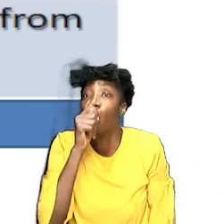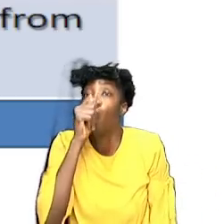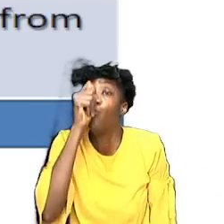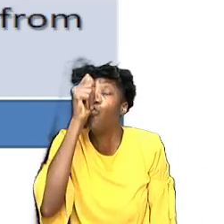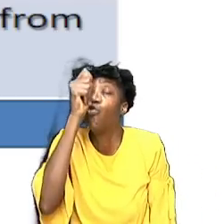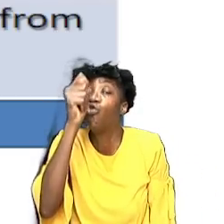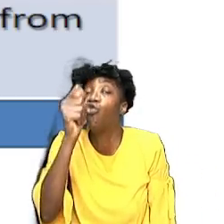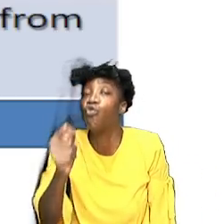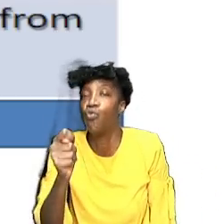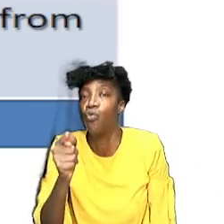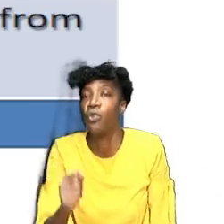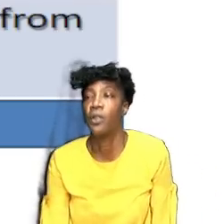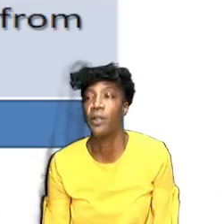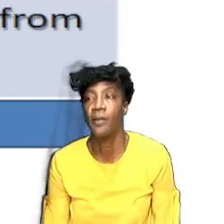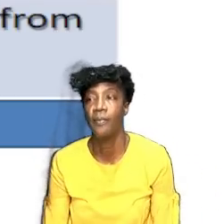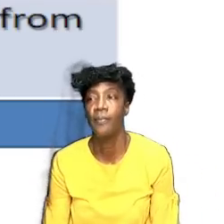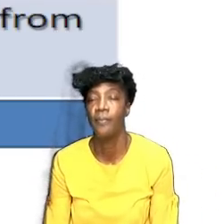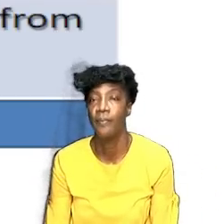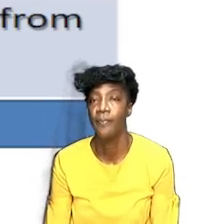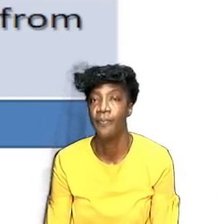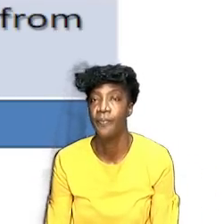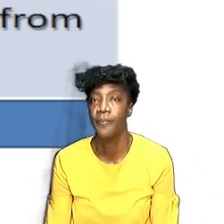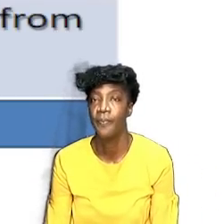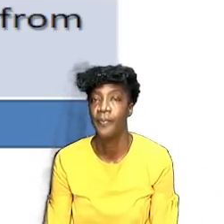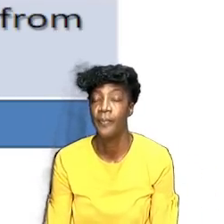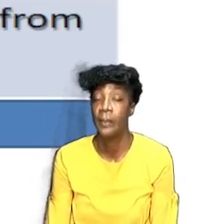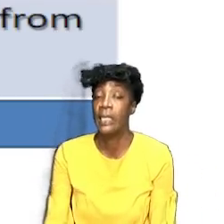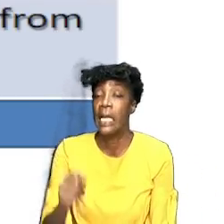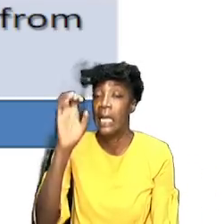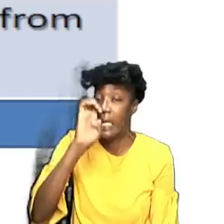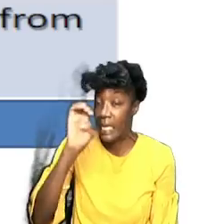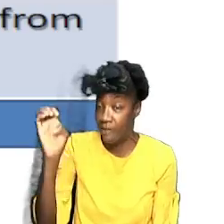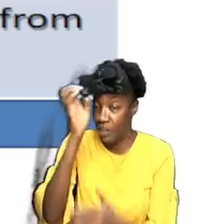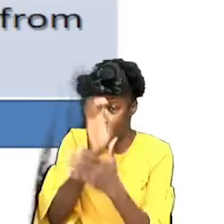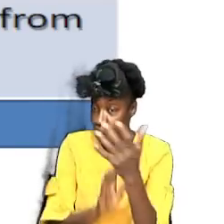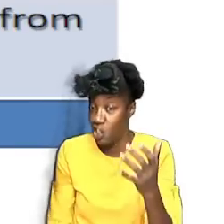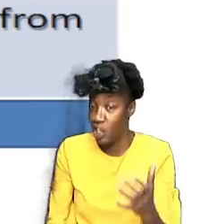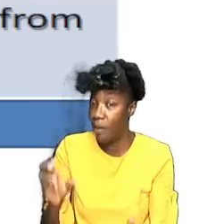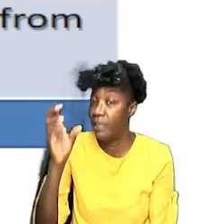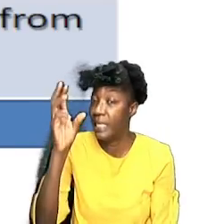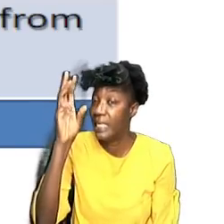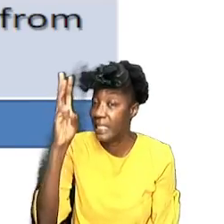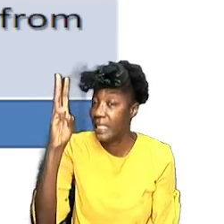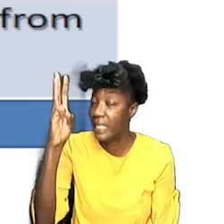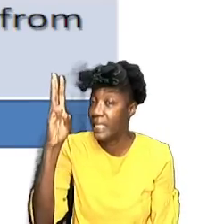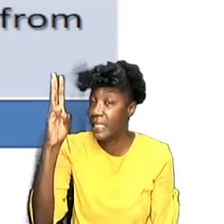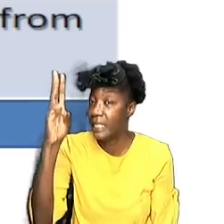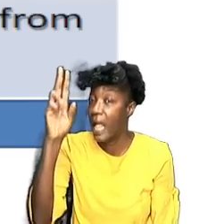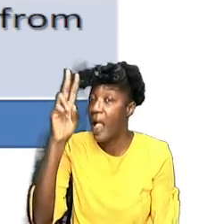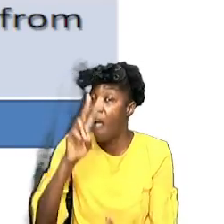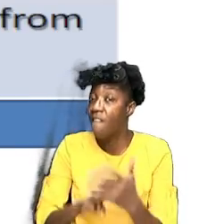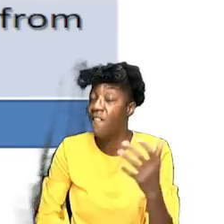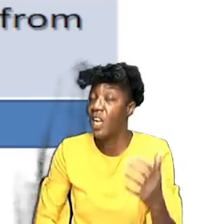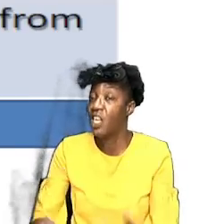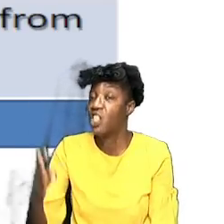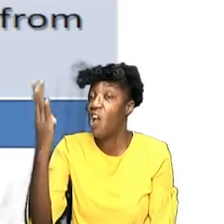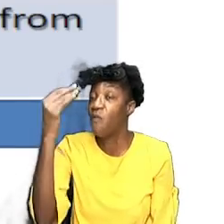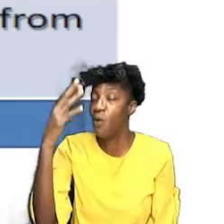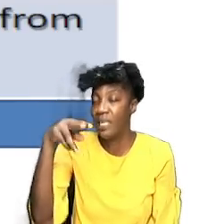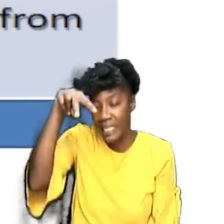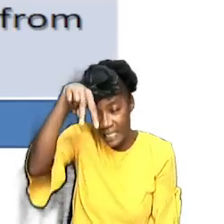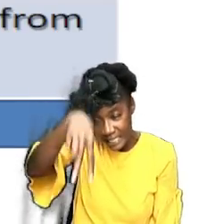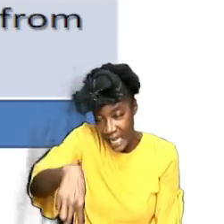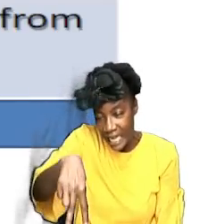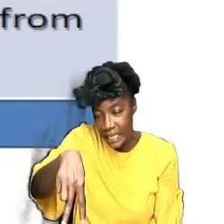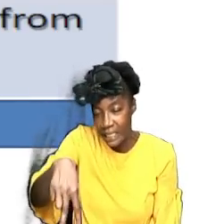truth. Amen. So if you look at Ephesians chapter 6, amen, and verse, praise God, 14, stand therefore,